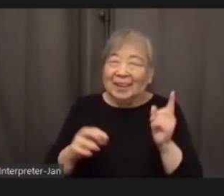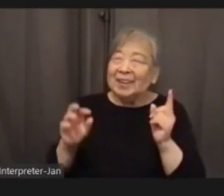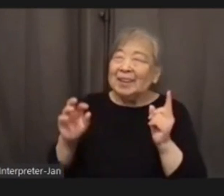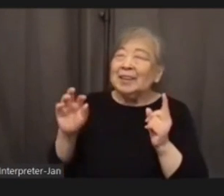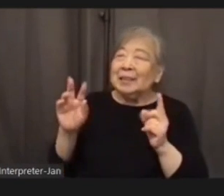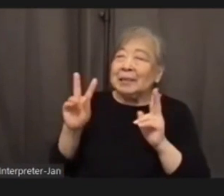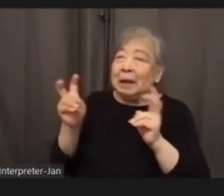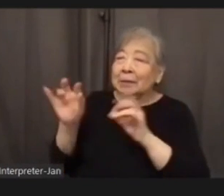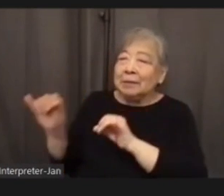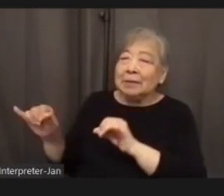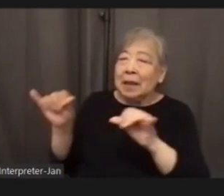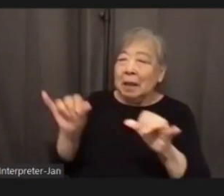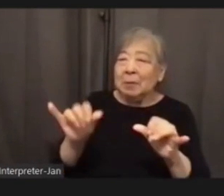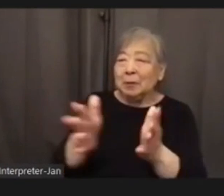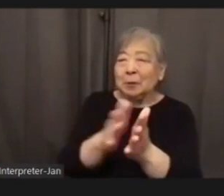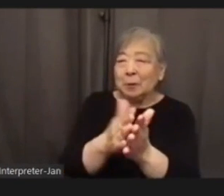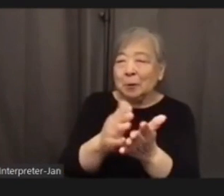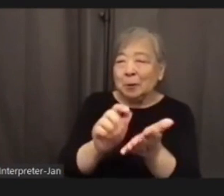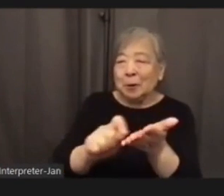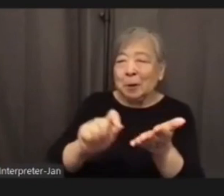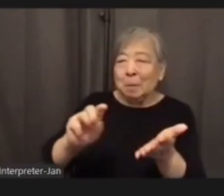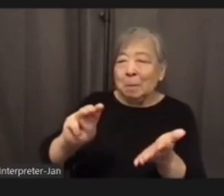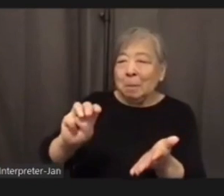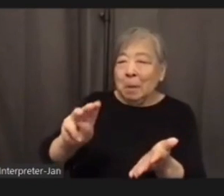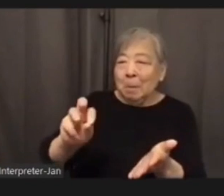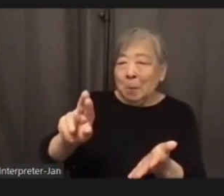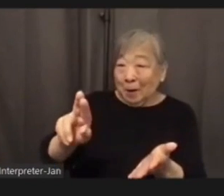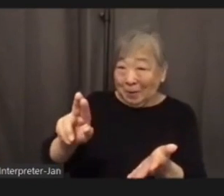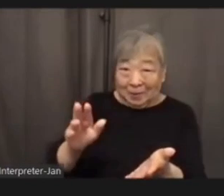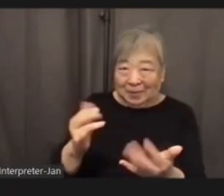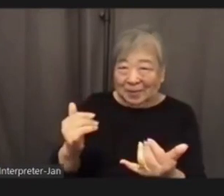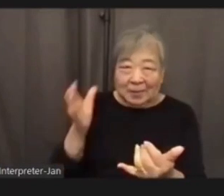her forthcoming memoir. Let's hear a bit of the song.